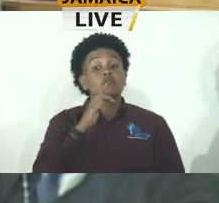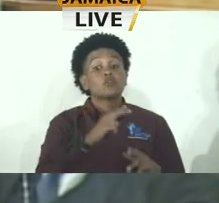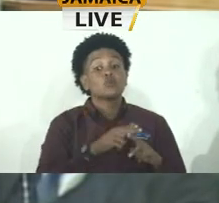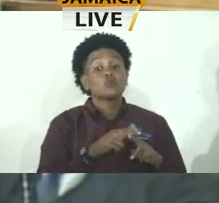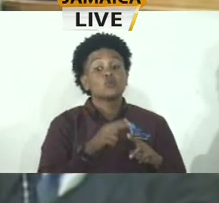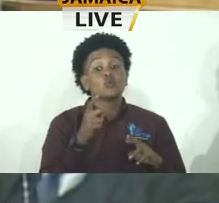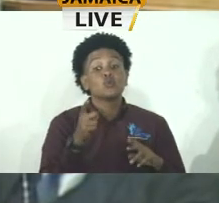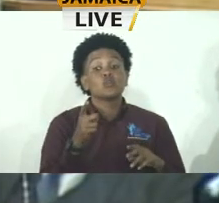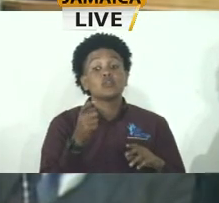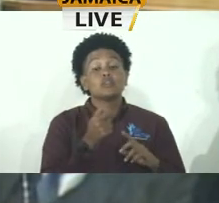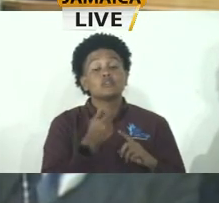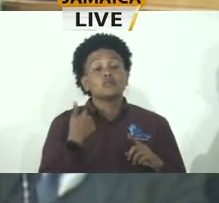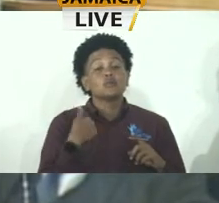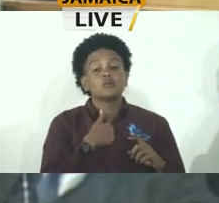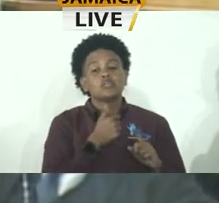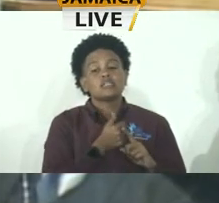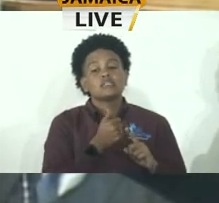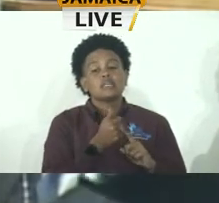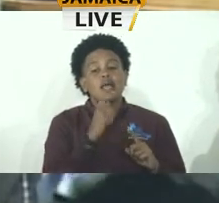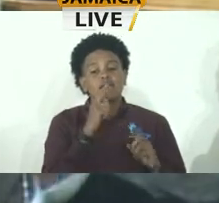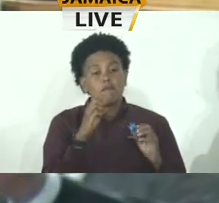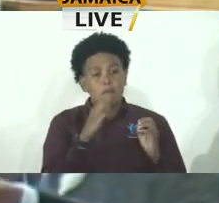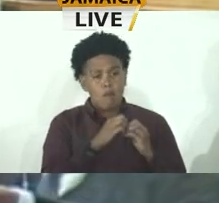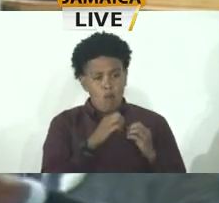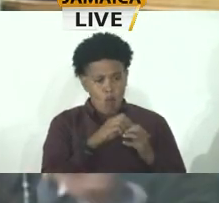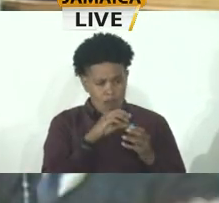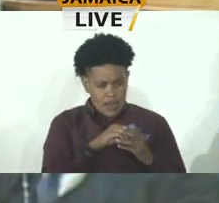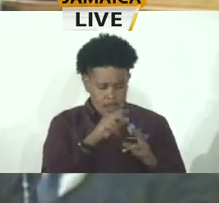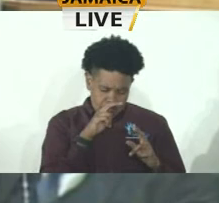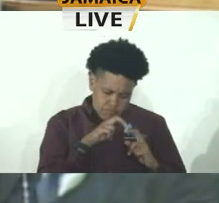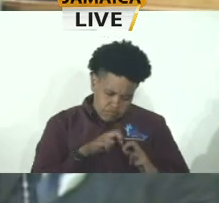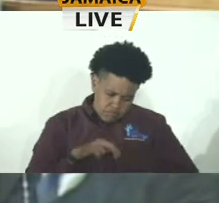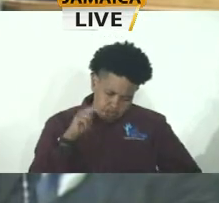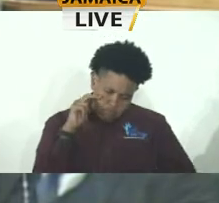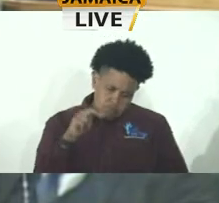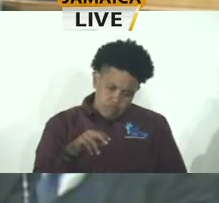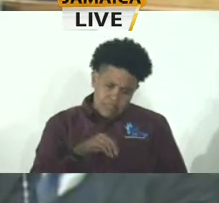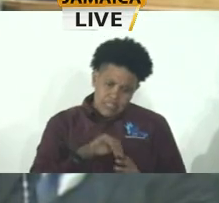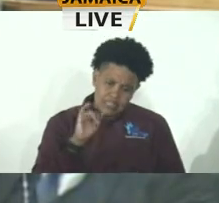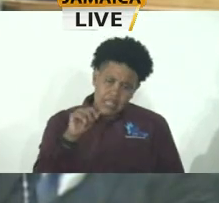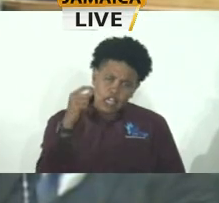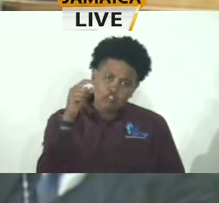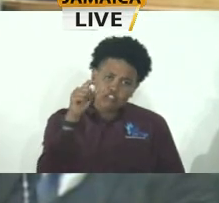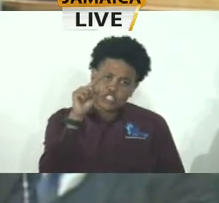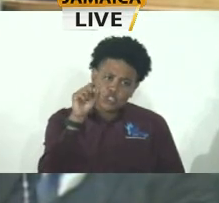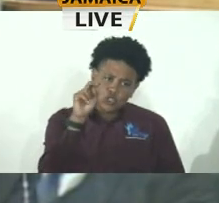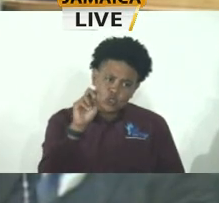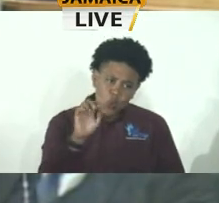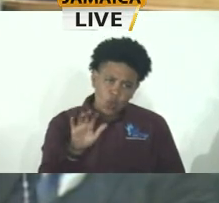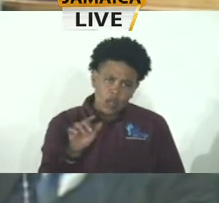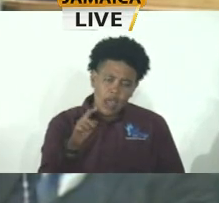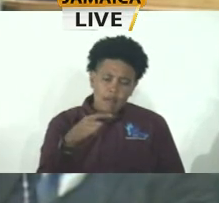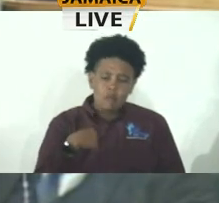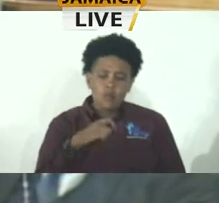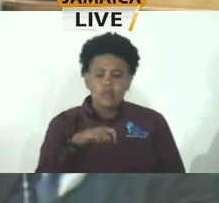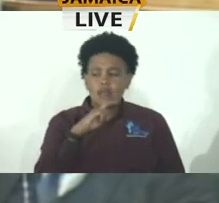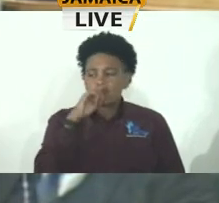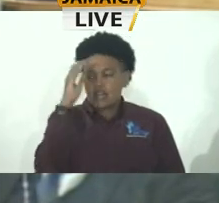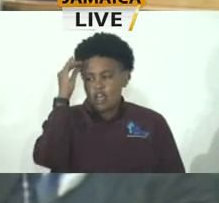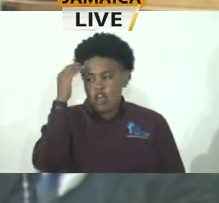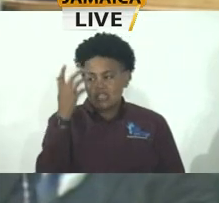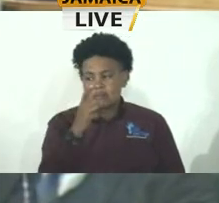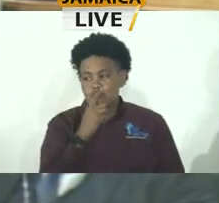as we dip further into that green zone then we can contemplate